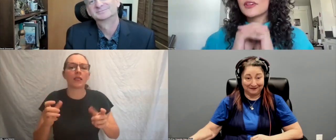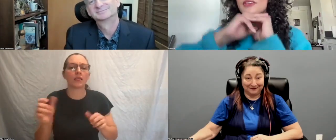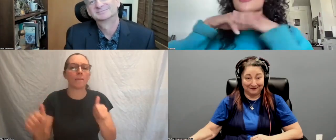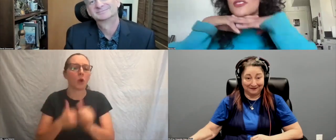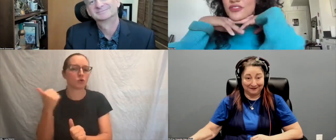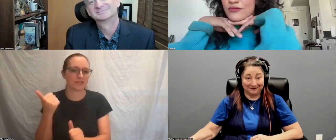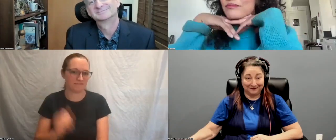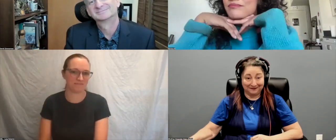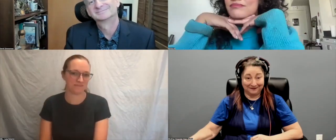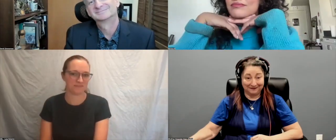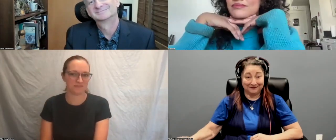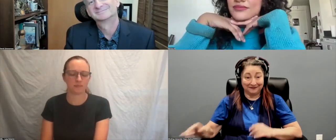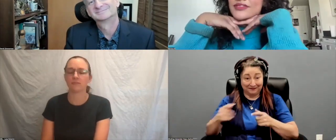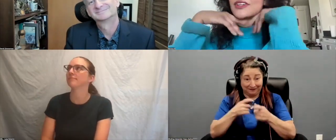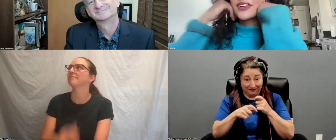my goodness.